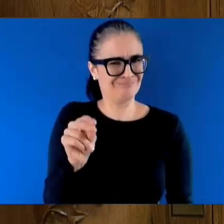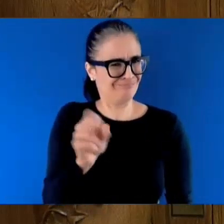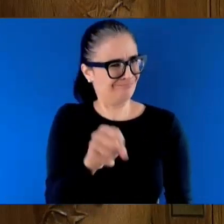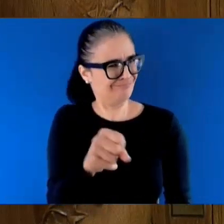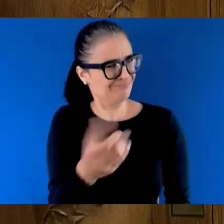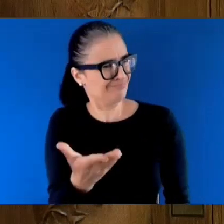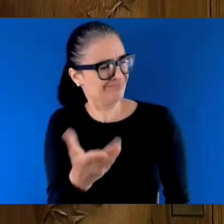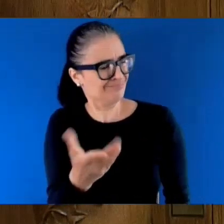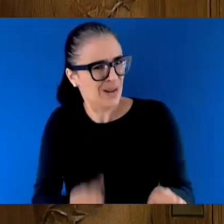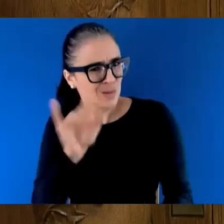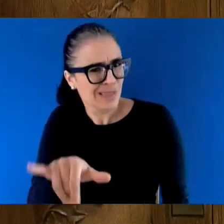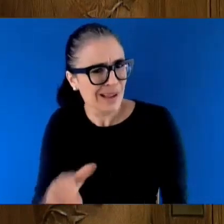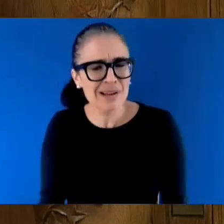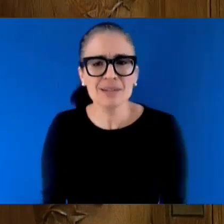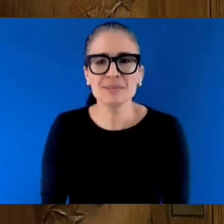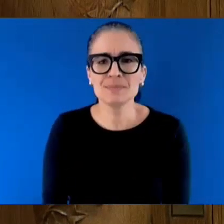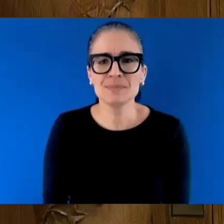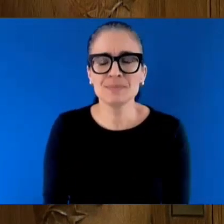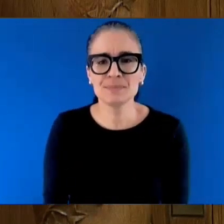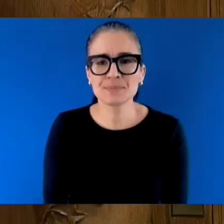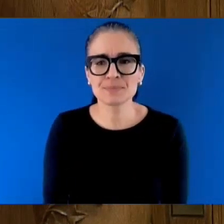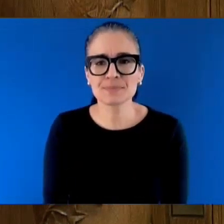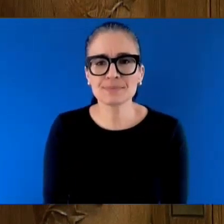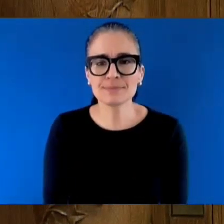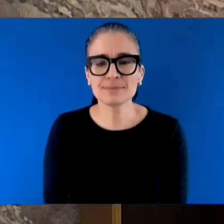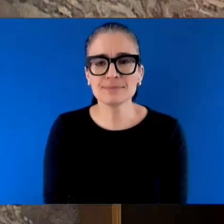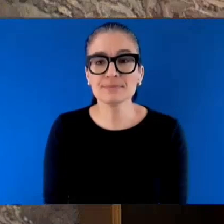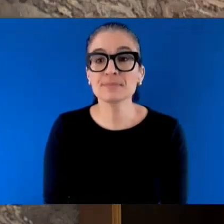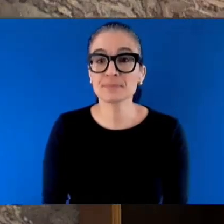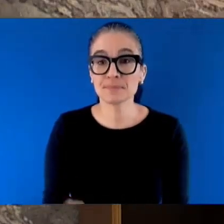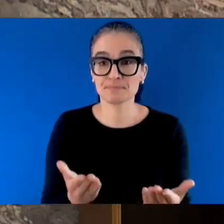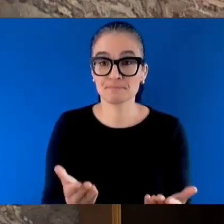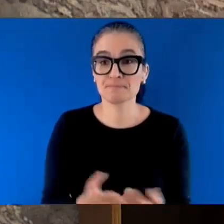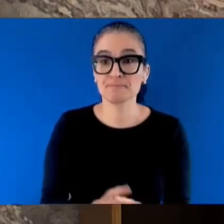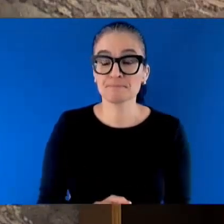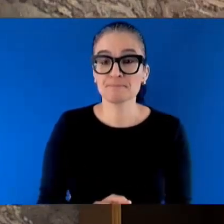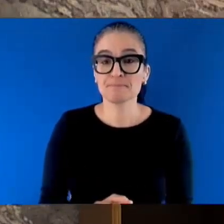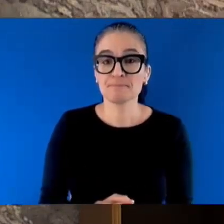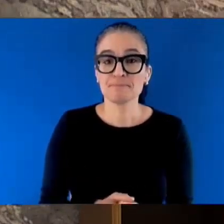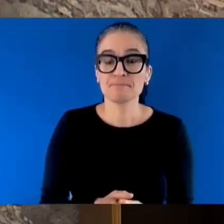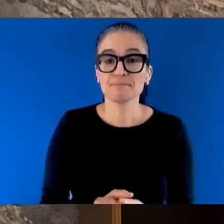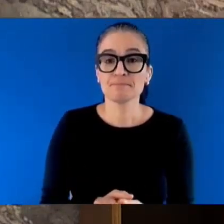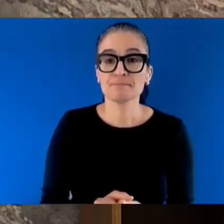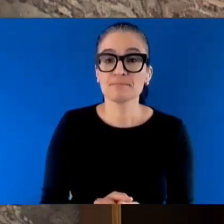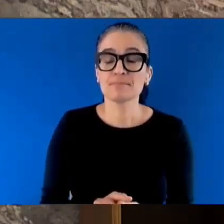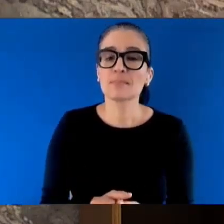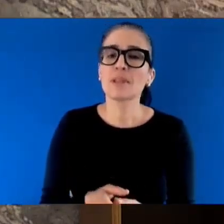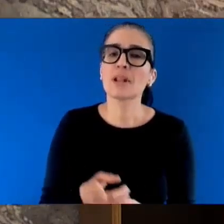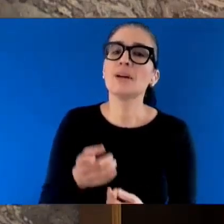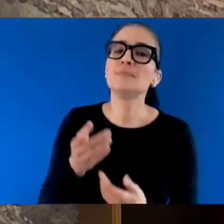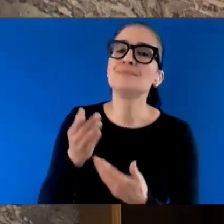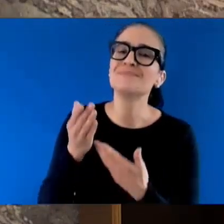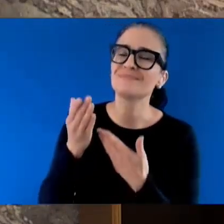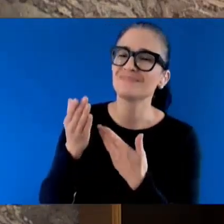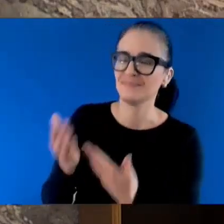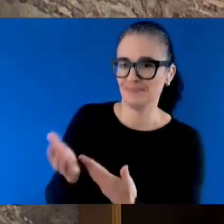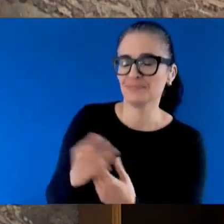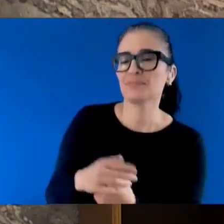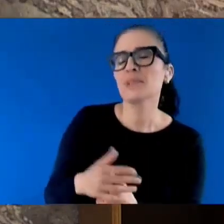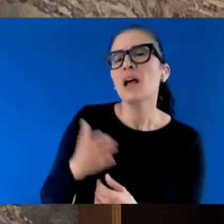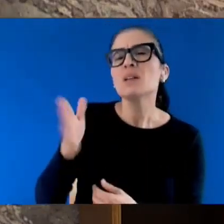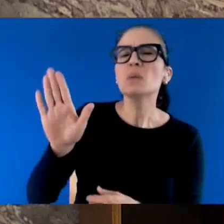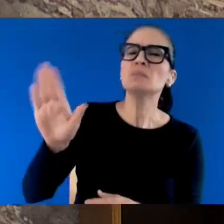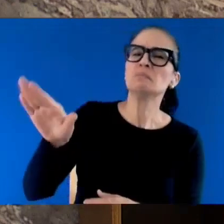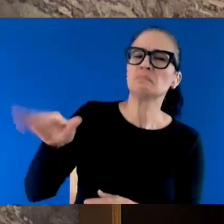House Leader, supplemental. Well, Mr. Speaker, there it is, exactly what I said. There's the feigned outrage that we hear over and over and over again